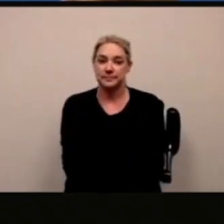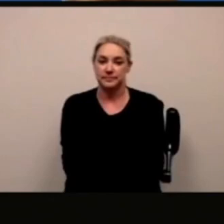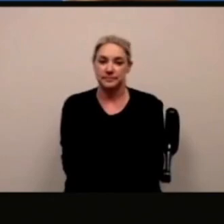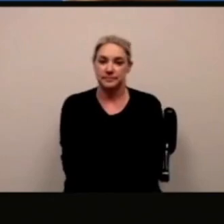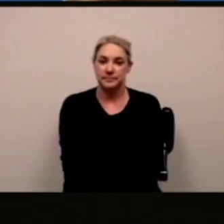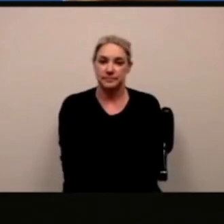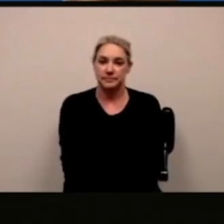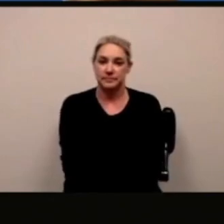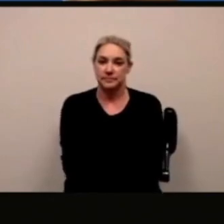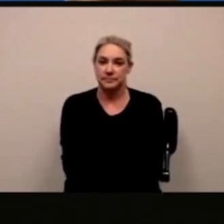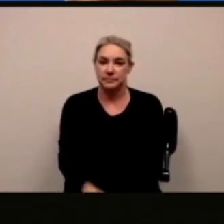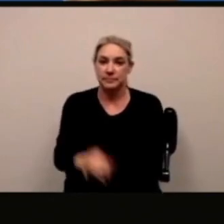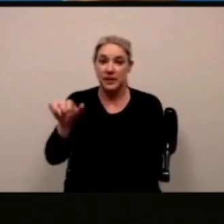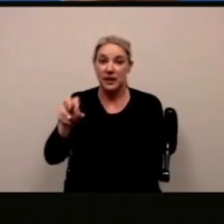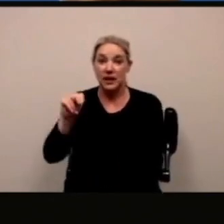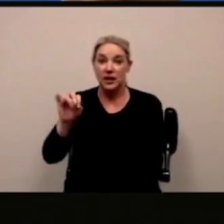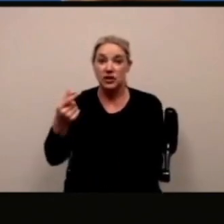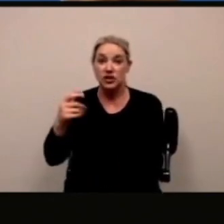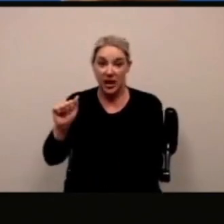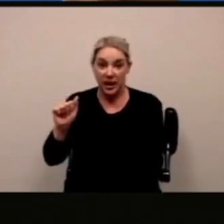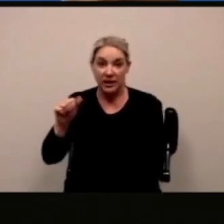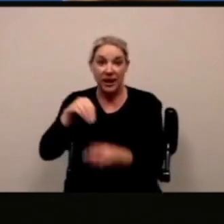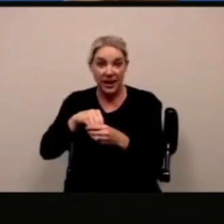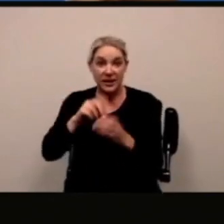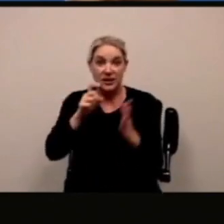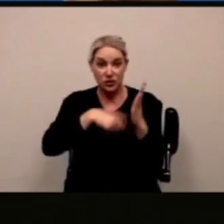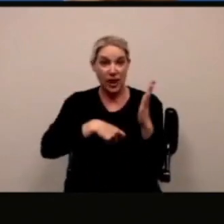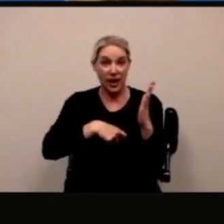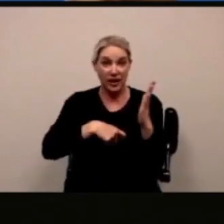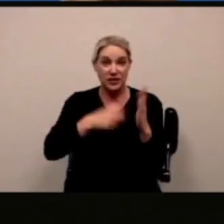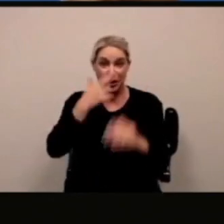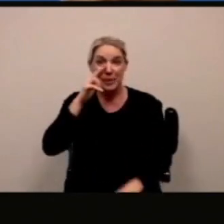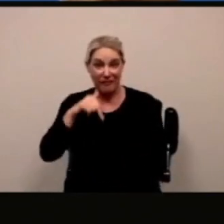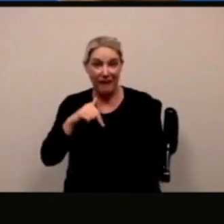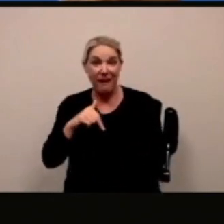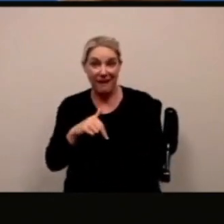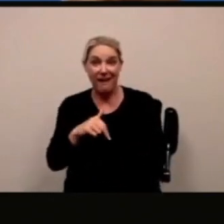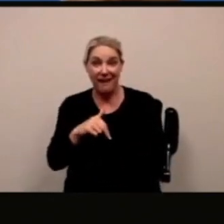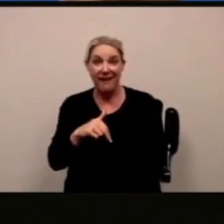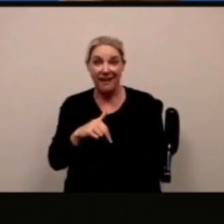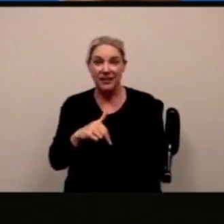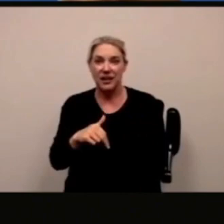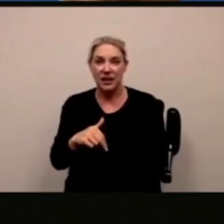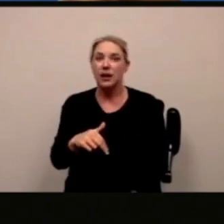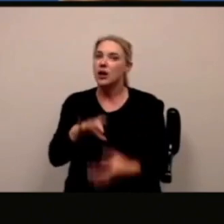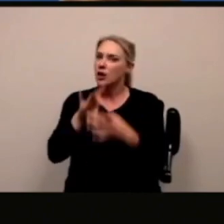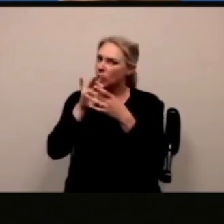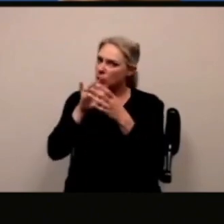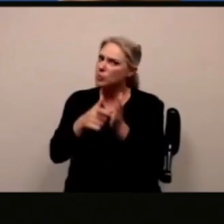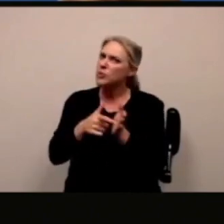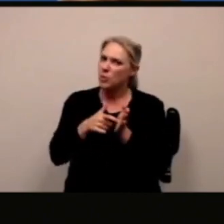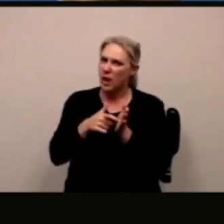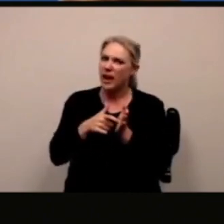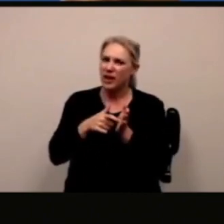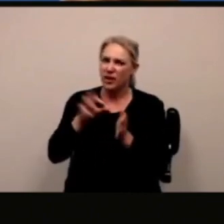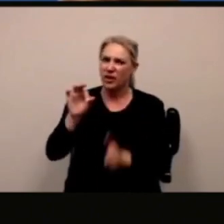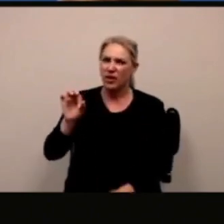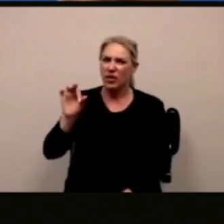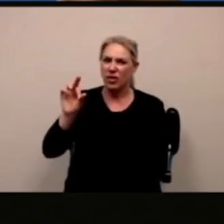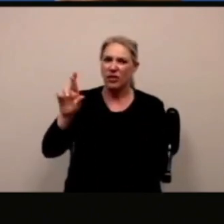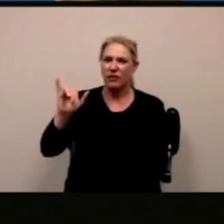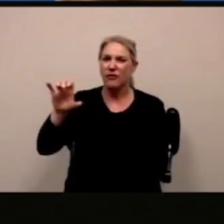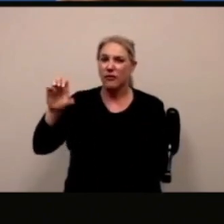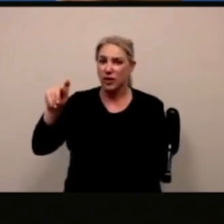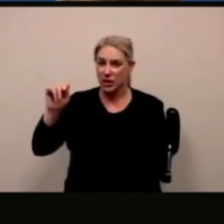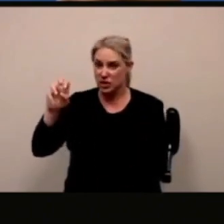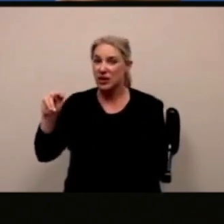Oh boy, Jenga in Scratch, that's a good idea. And that's another thing that would really rely on tuning the friction, because that's what Jenga relies on,